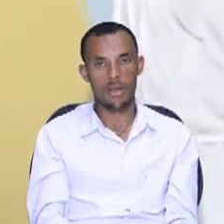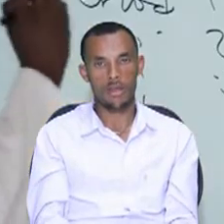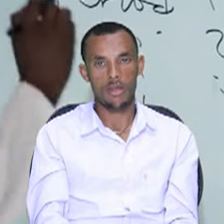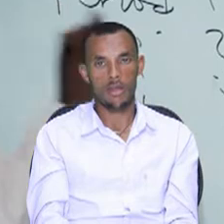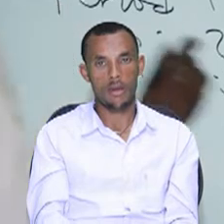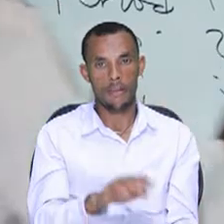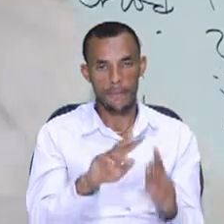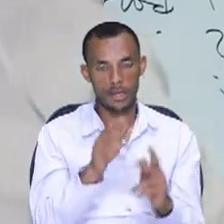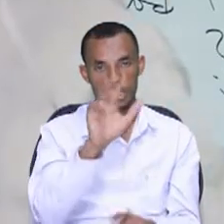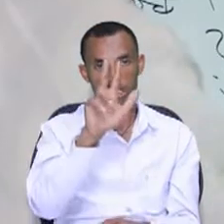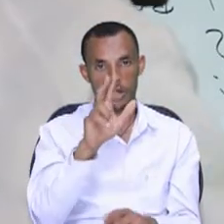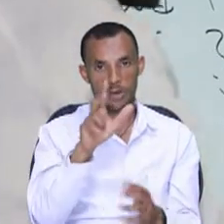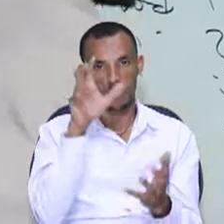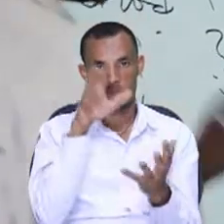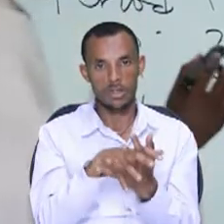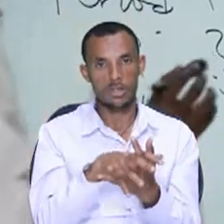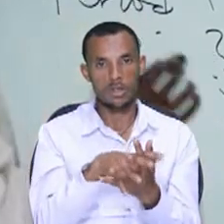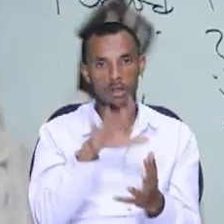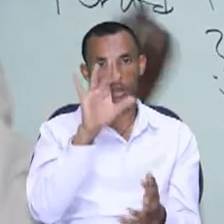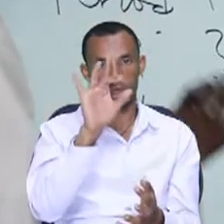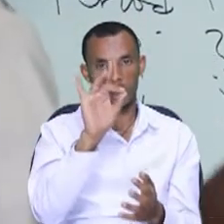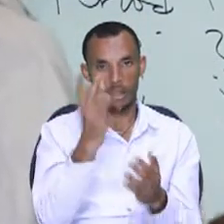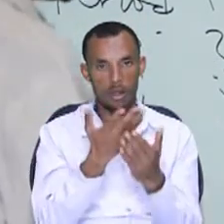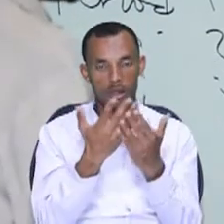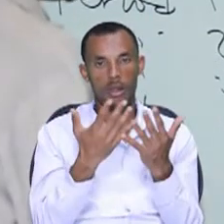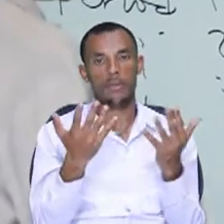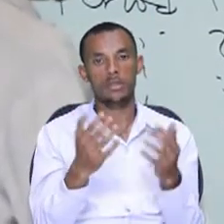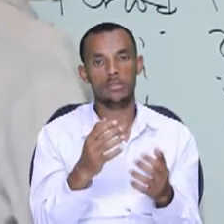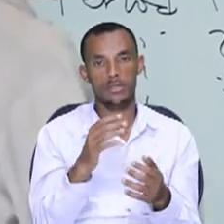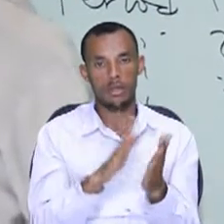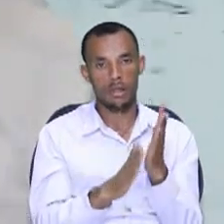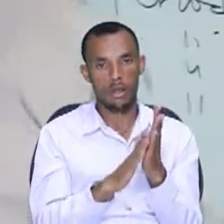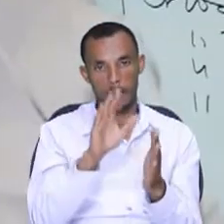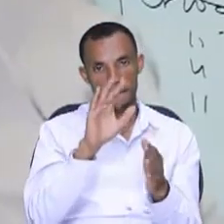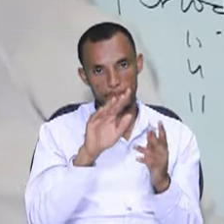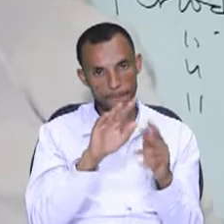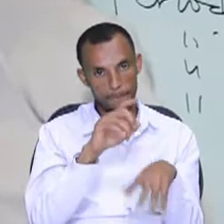period 3, which consists of 8 elements.